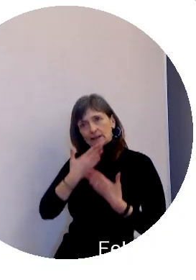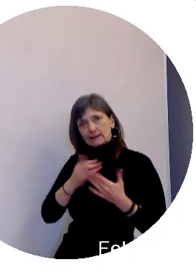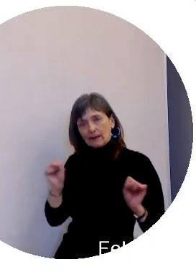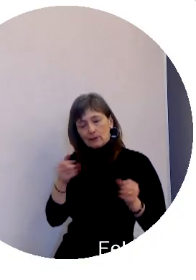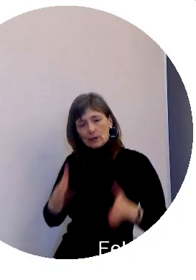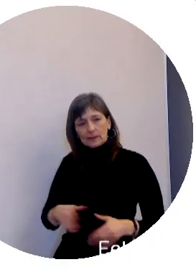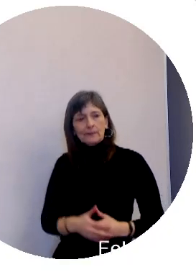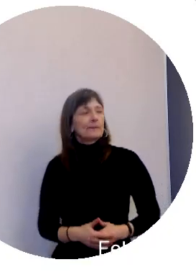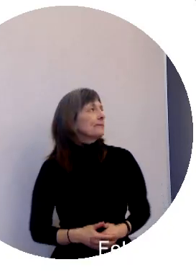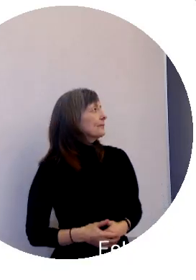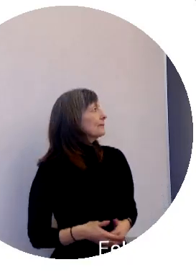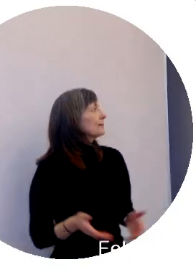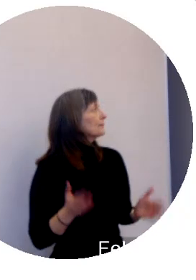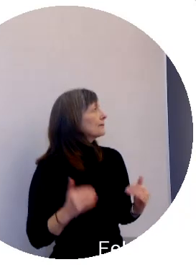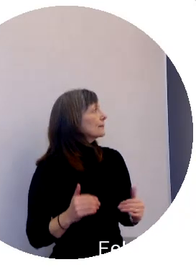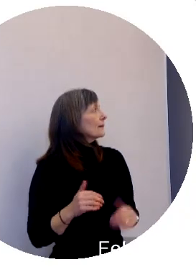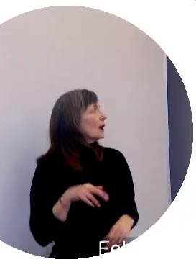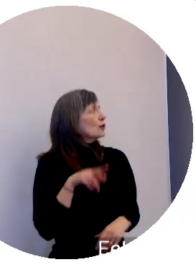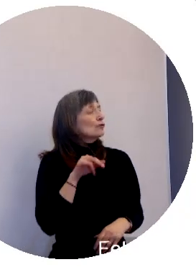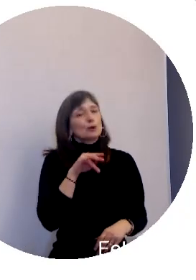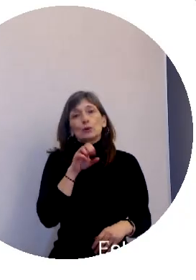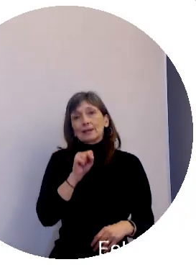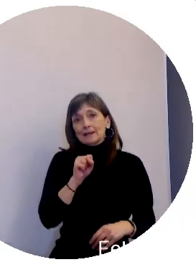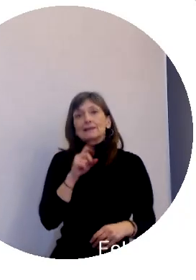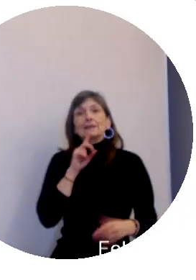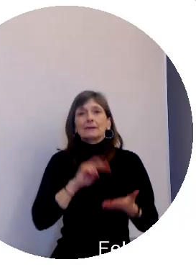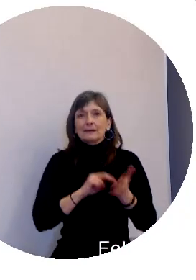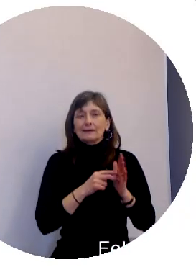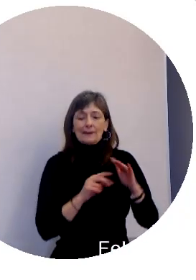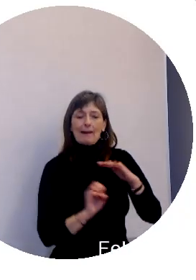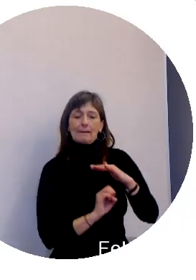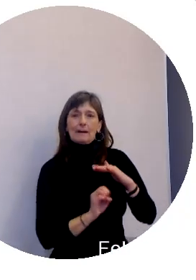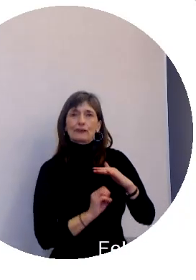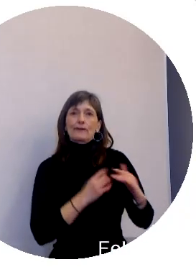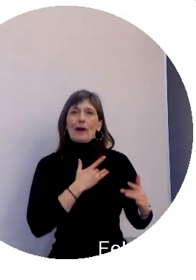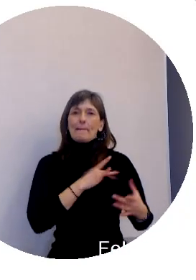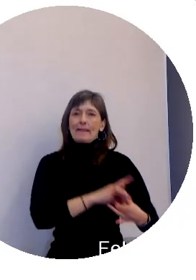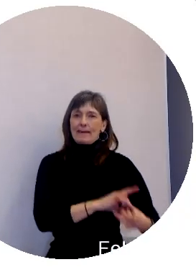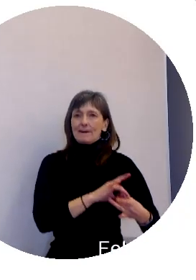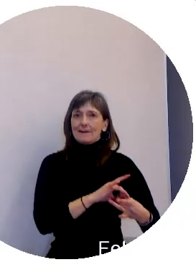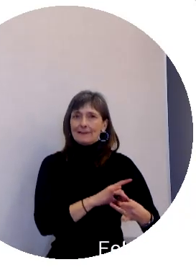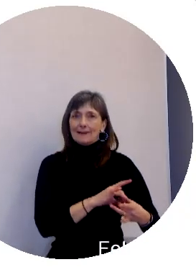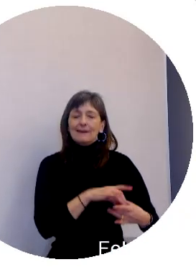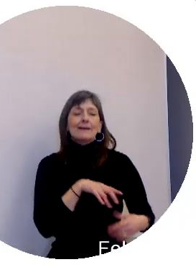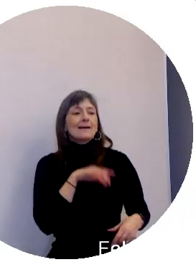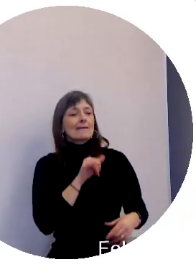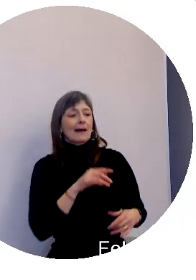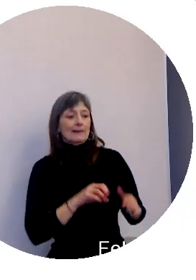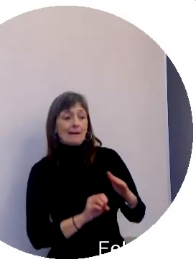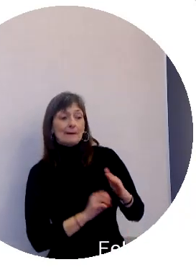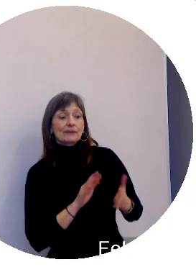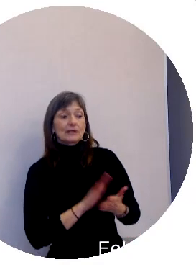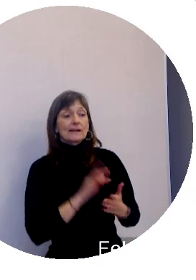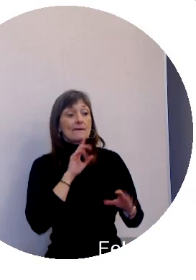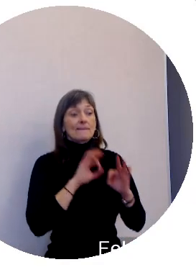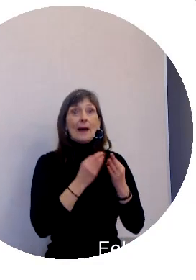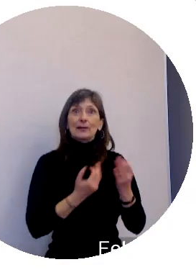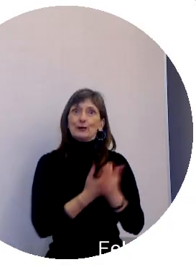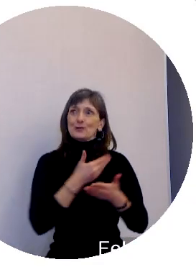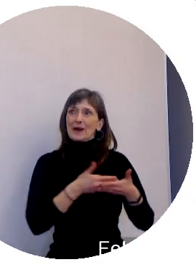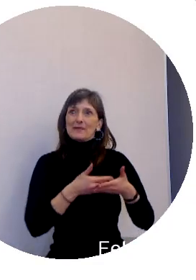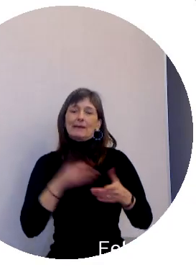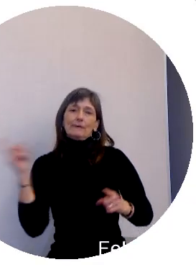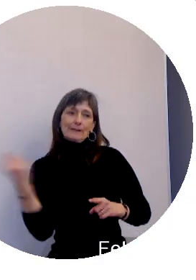Empathy is a program that sees our elementary children develop empathy through working with a family